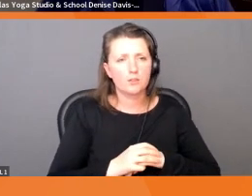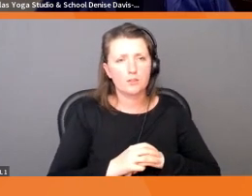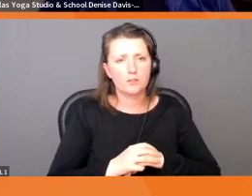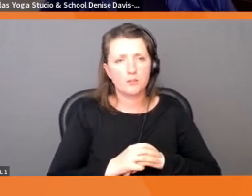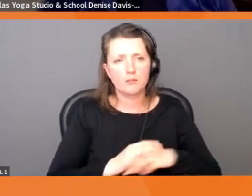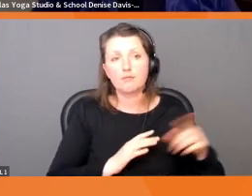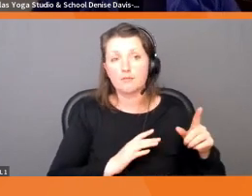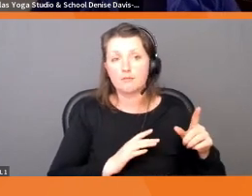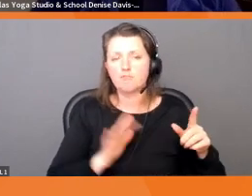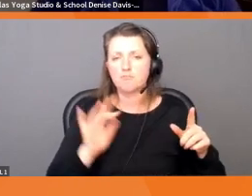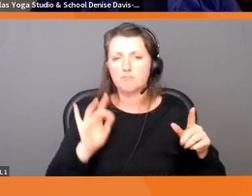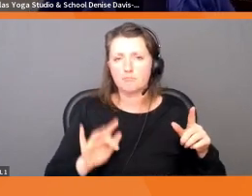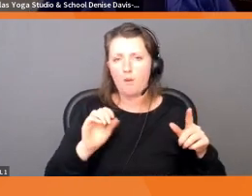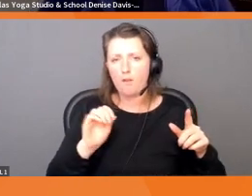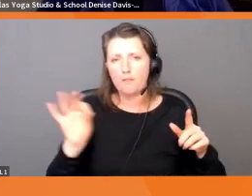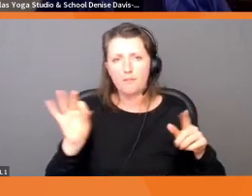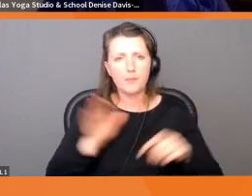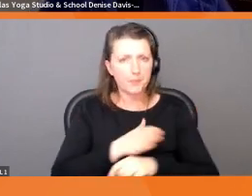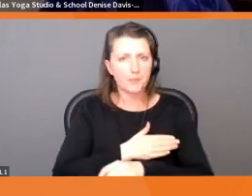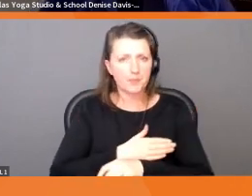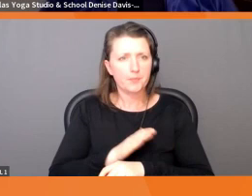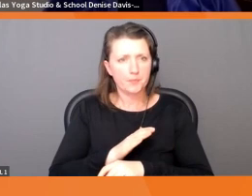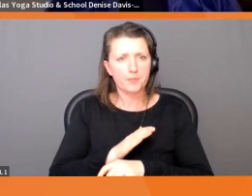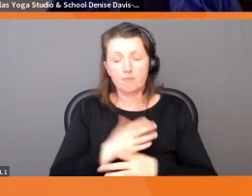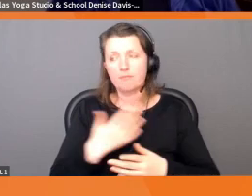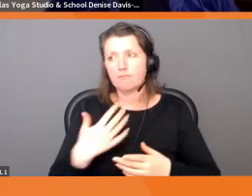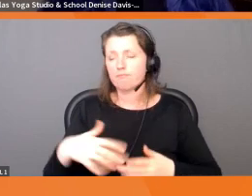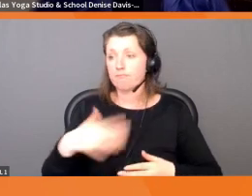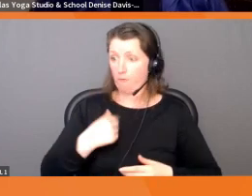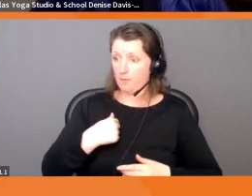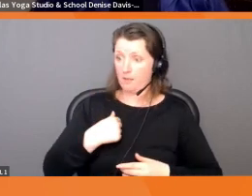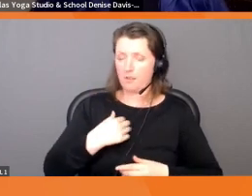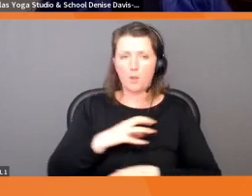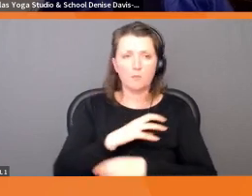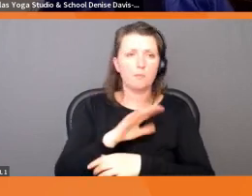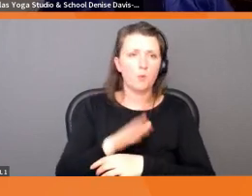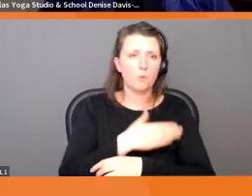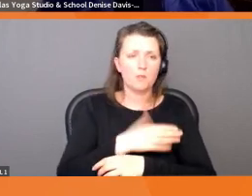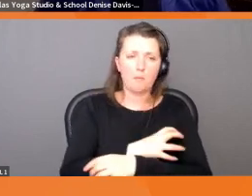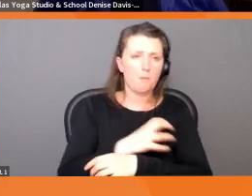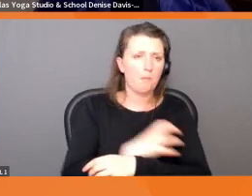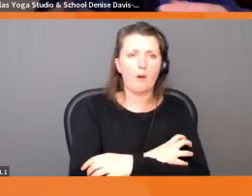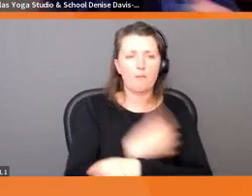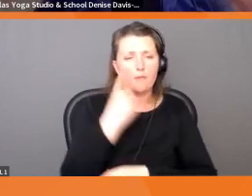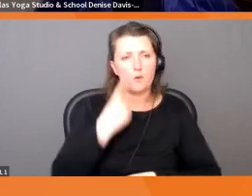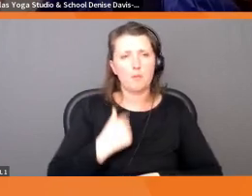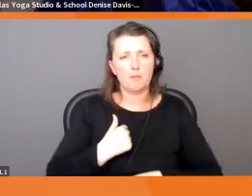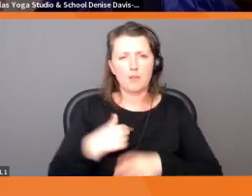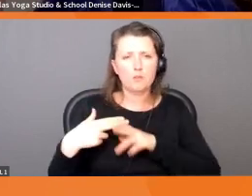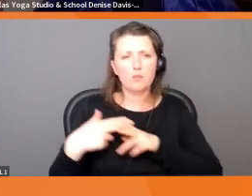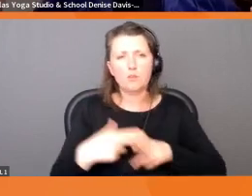me. And finding pieces of music that speak to certain moods, or we call it bhava. It's